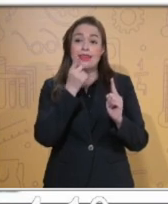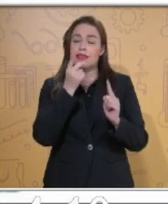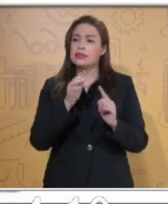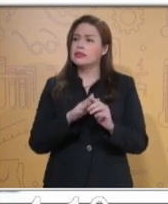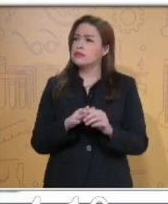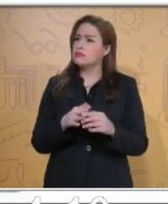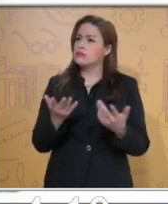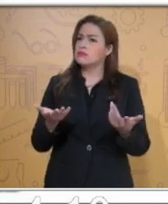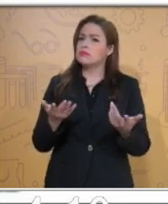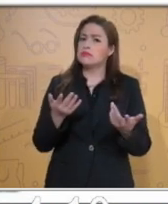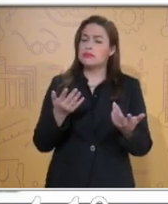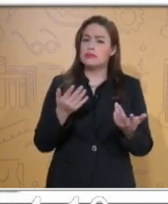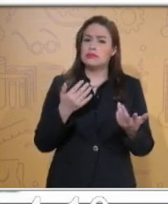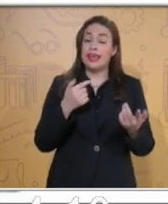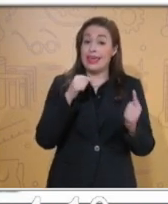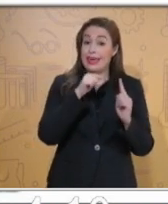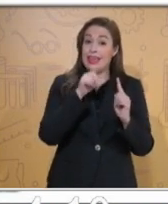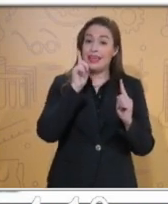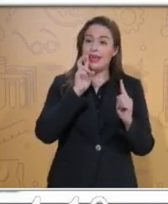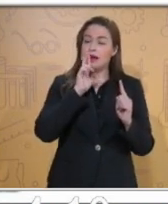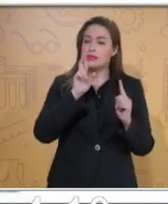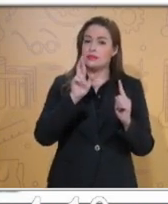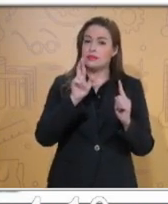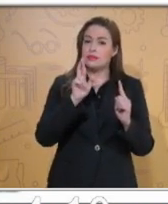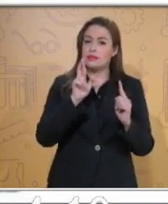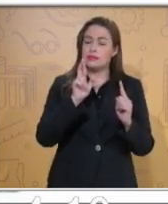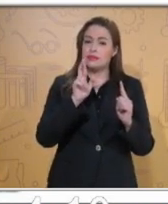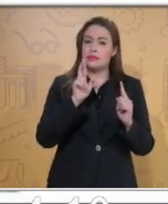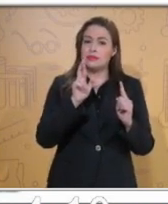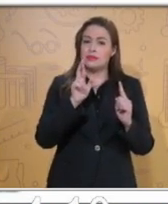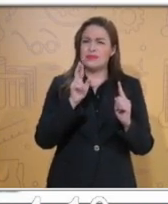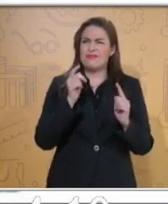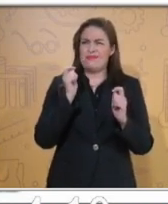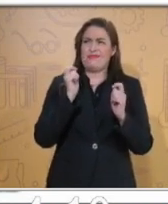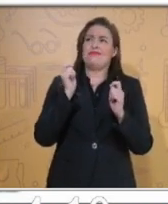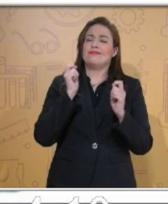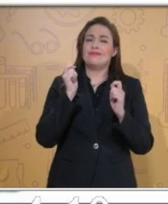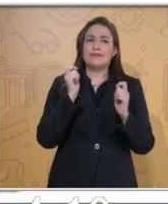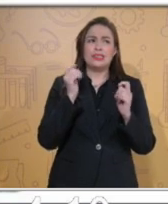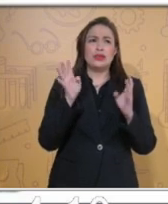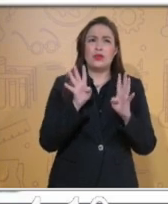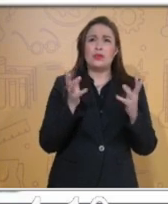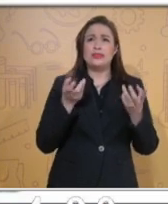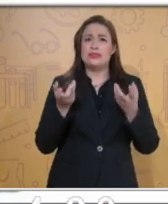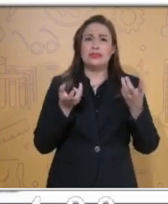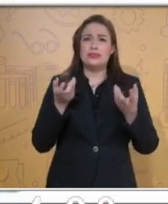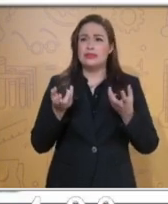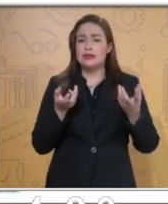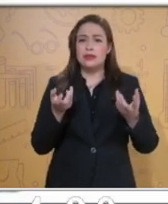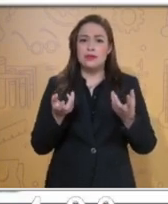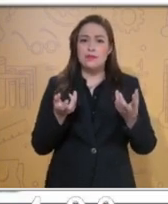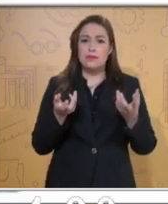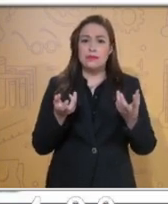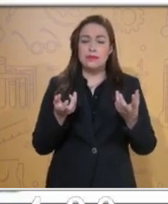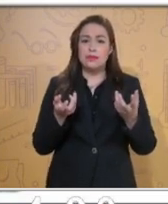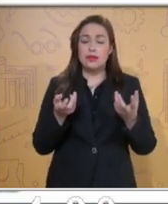go?" And she is making a face like frustration, saying, "Ugh, if he